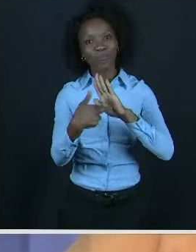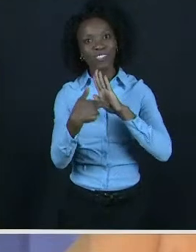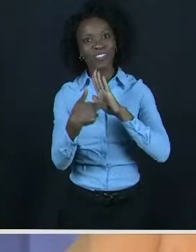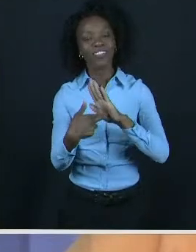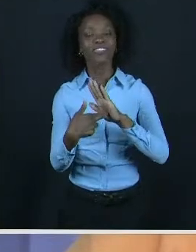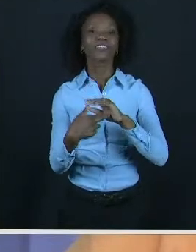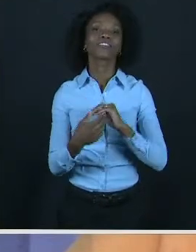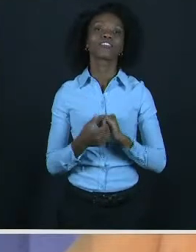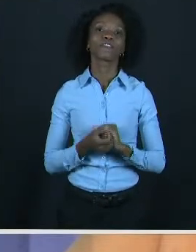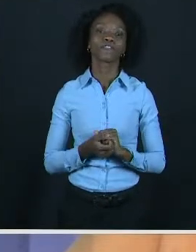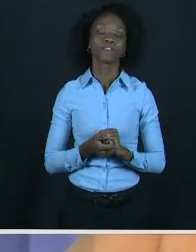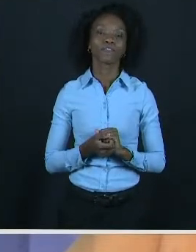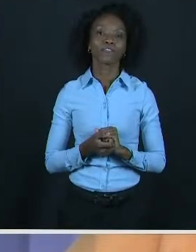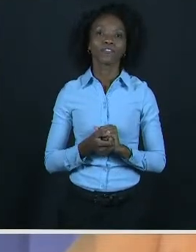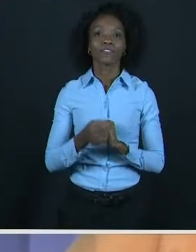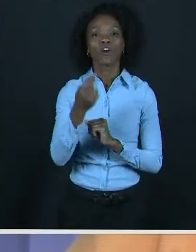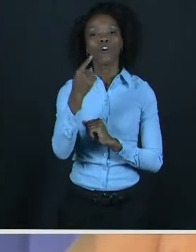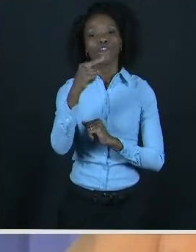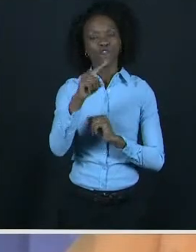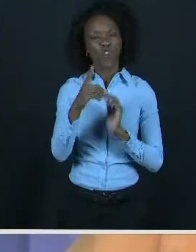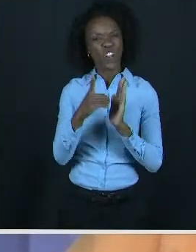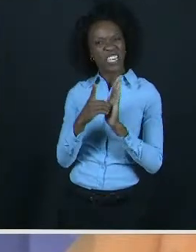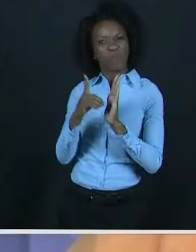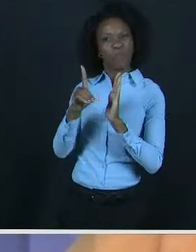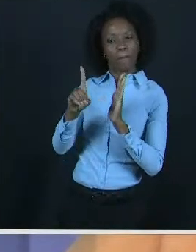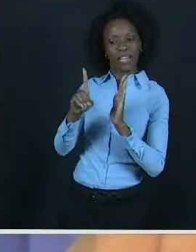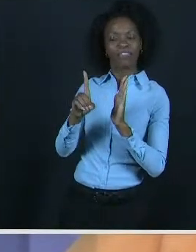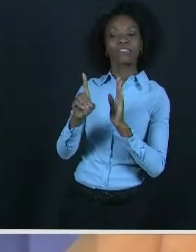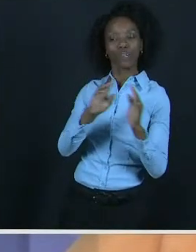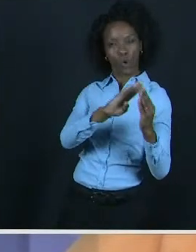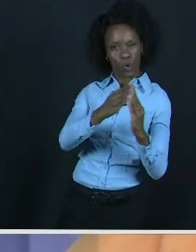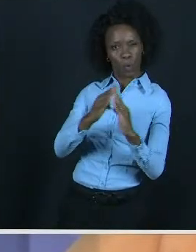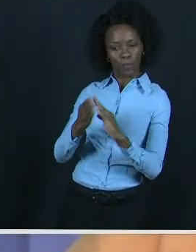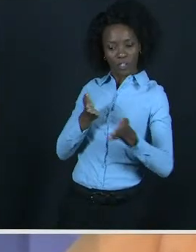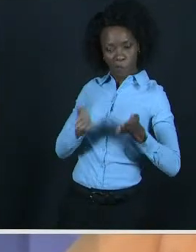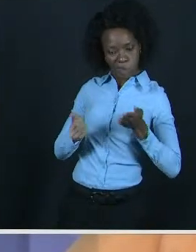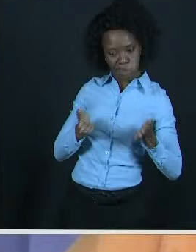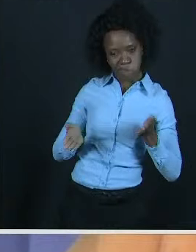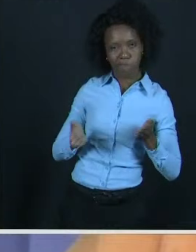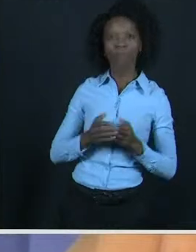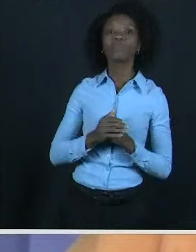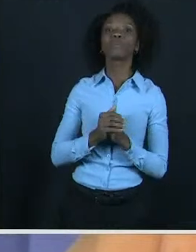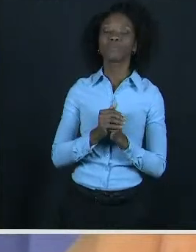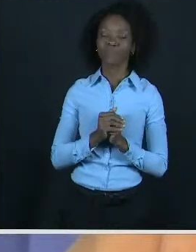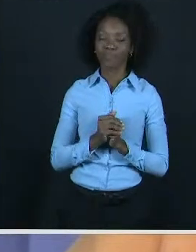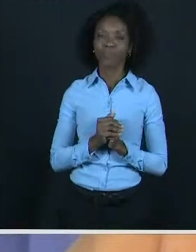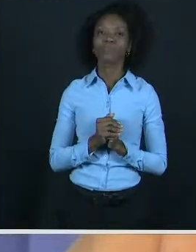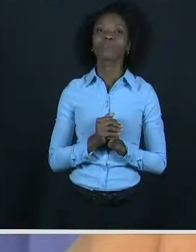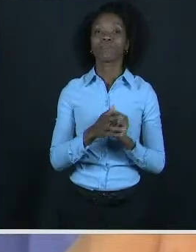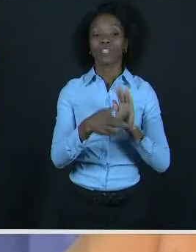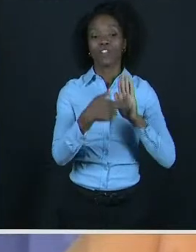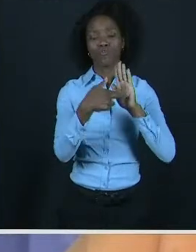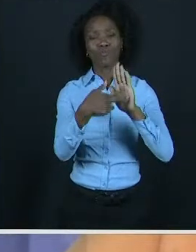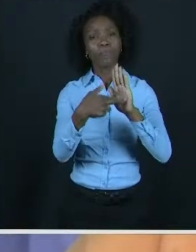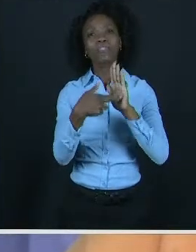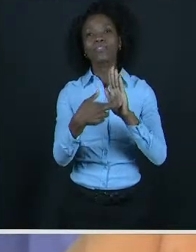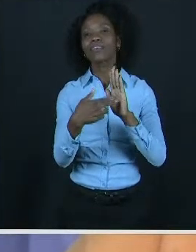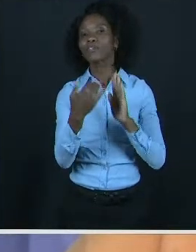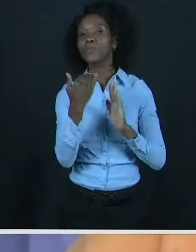of the diplomatic community who are here